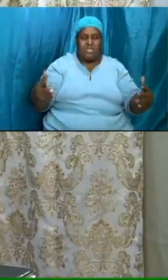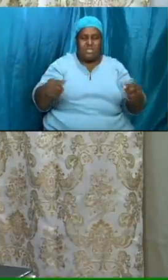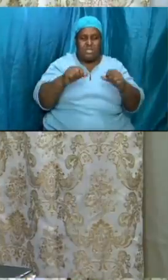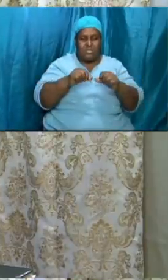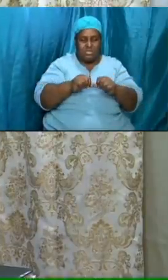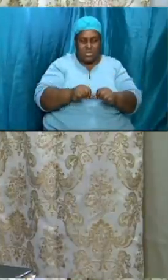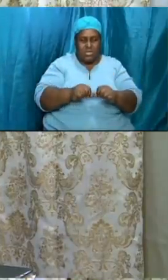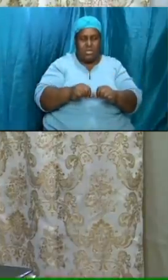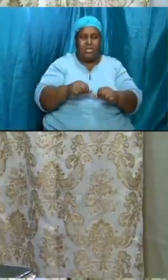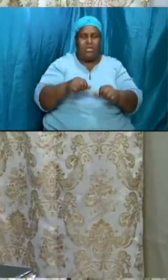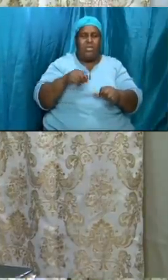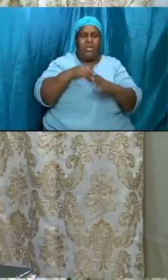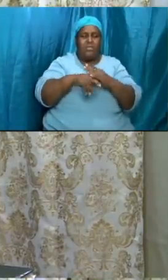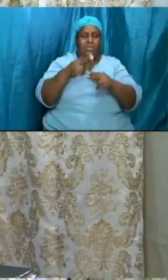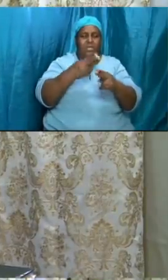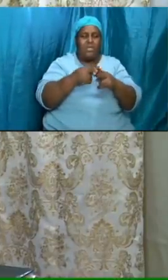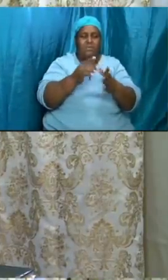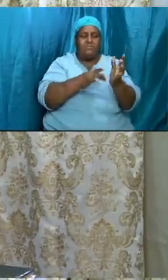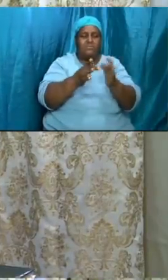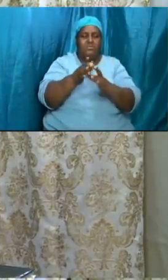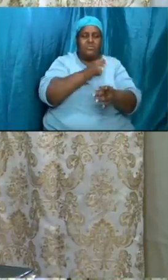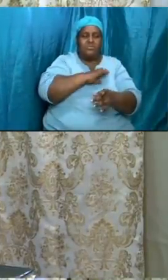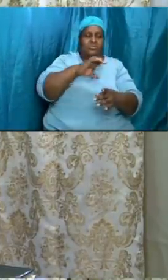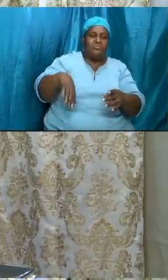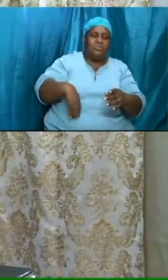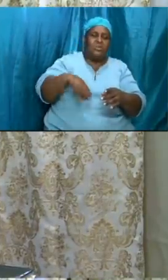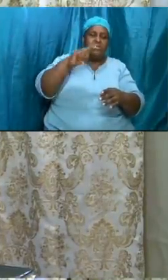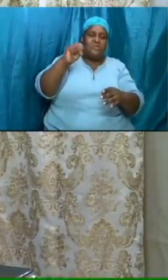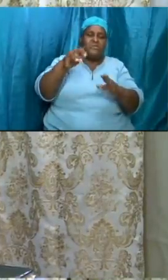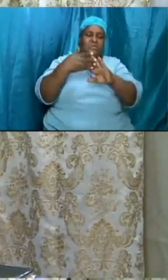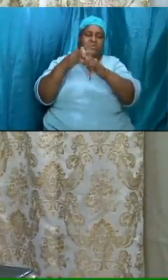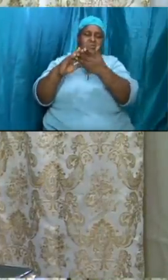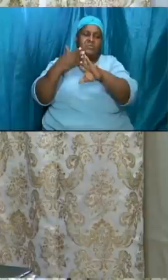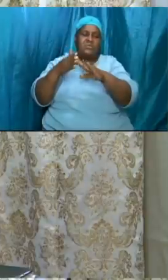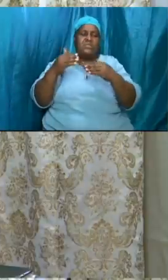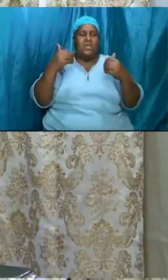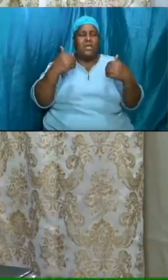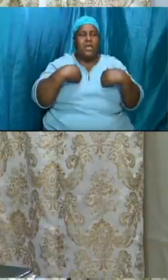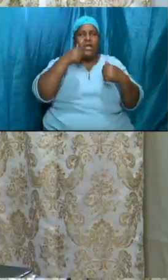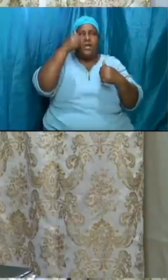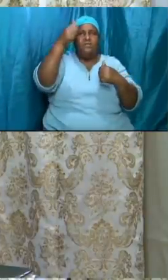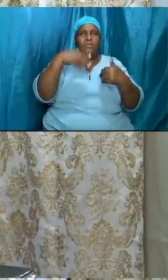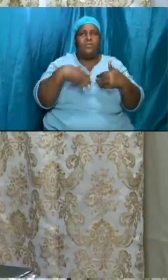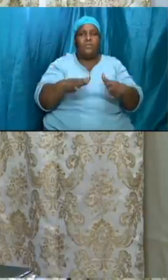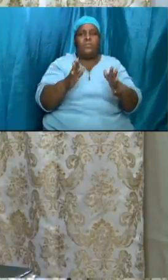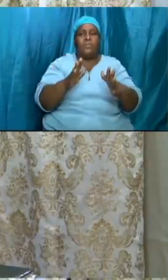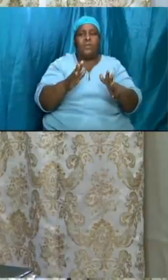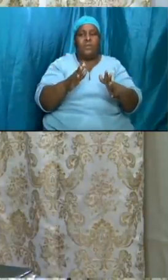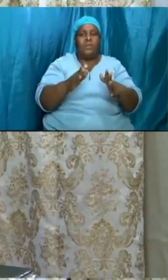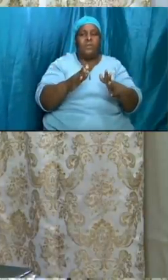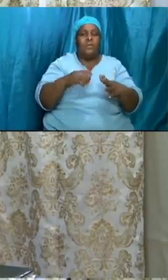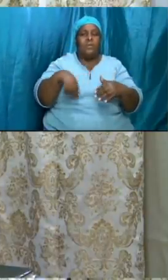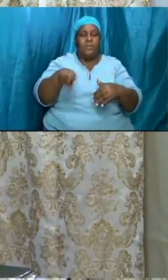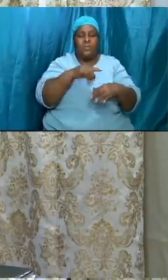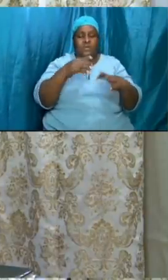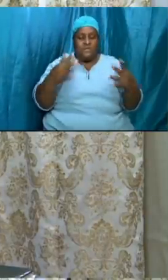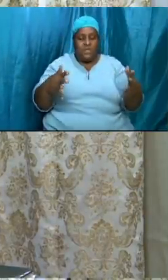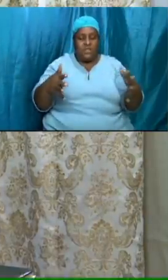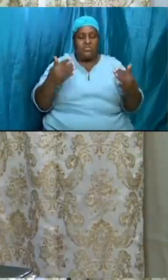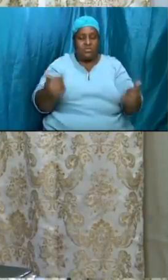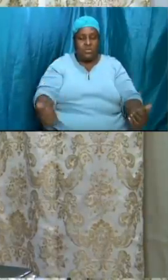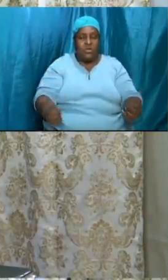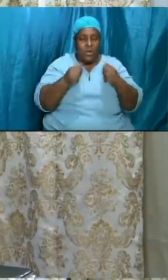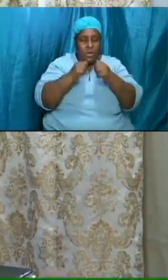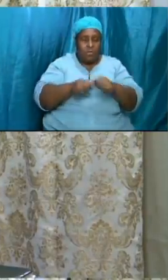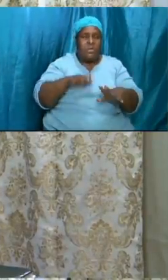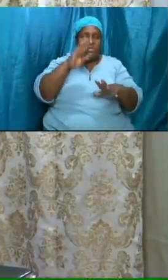the name of jesus christ of nazareth have your own way thank you mighty god we close now and bless your